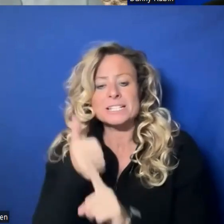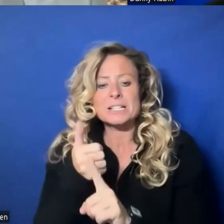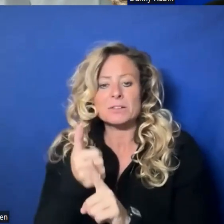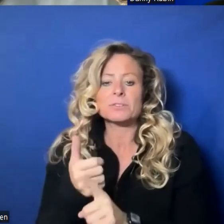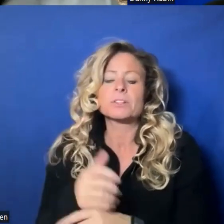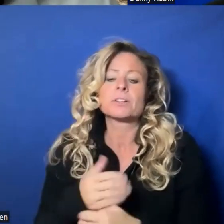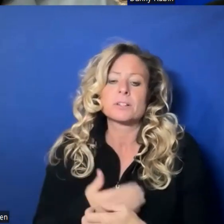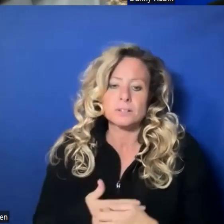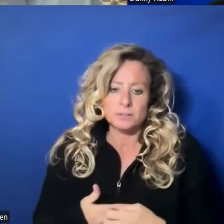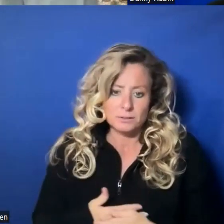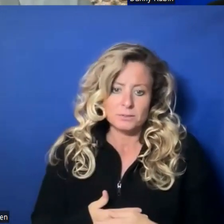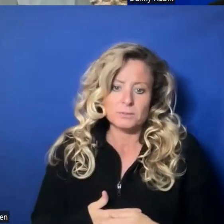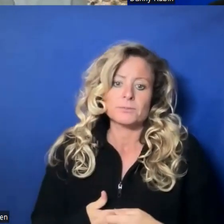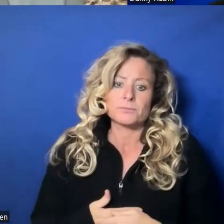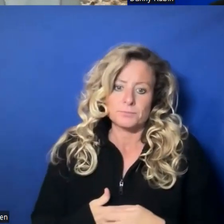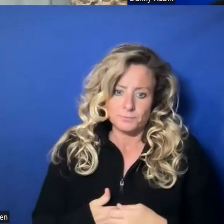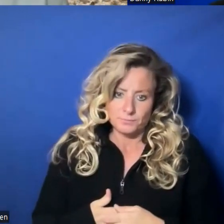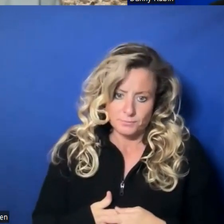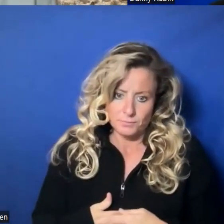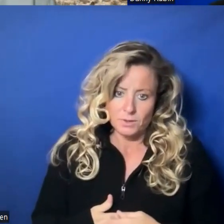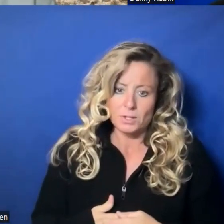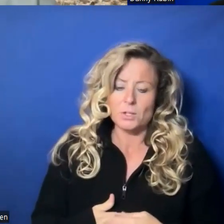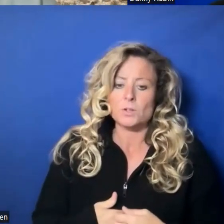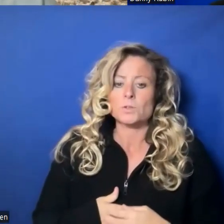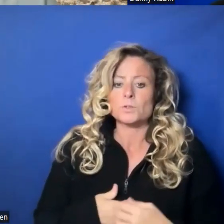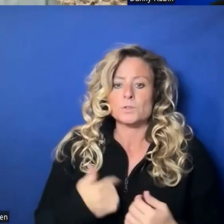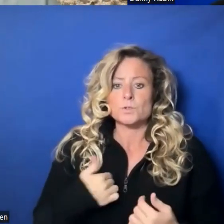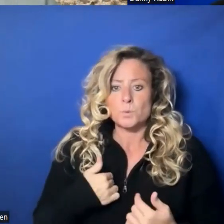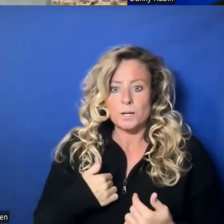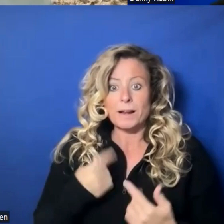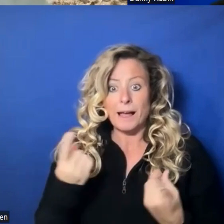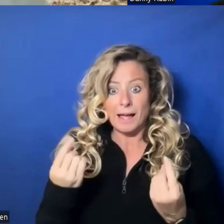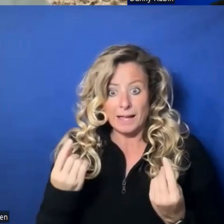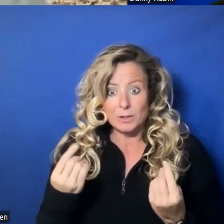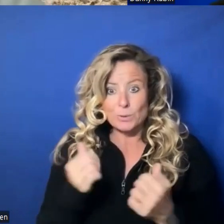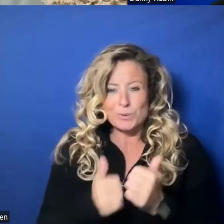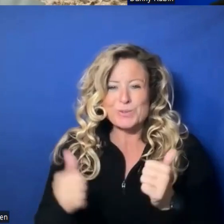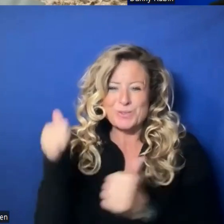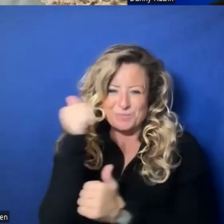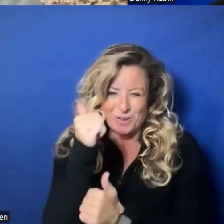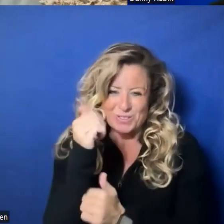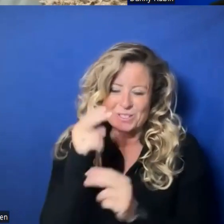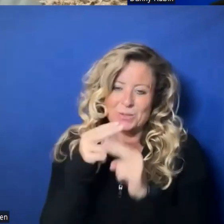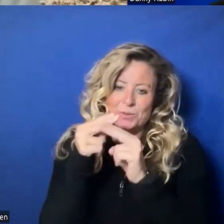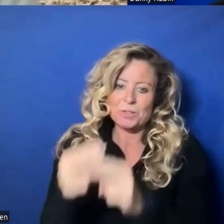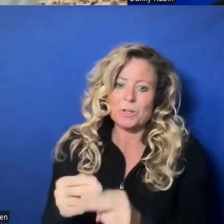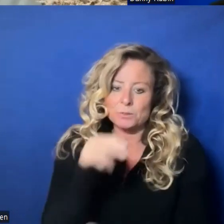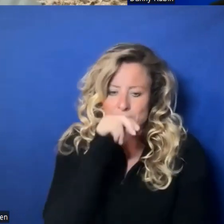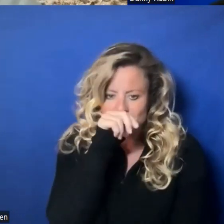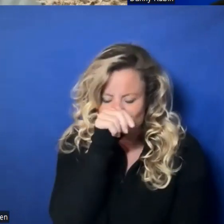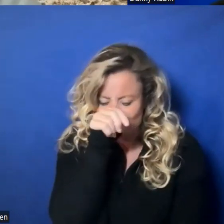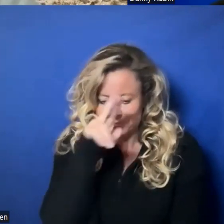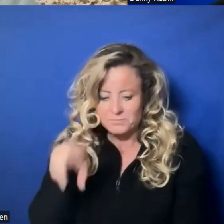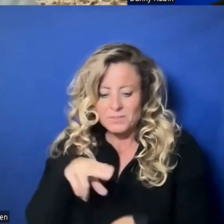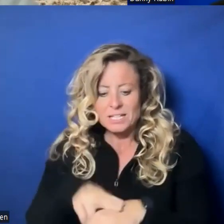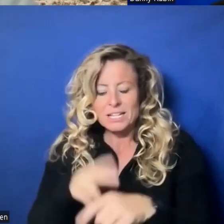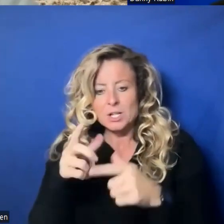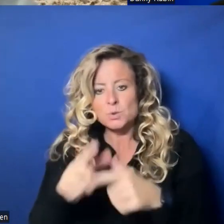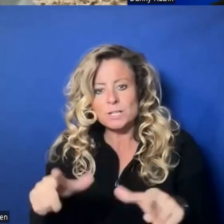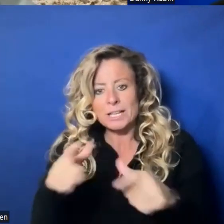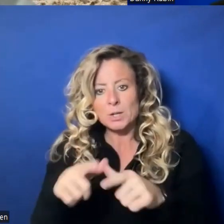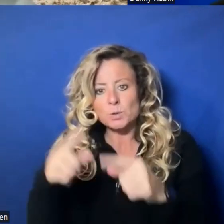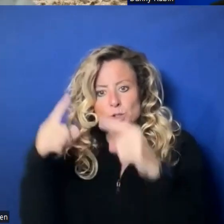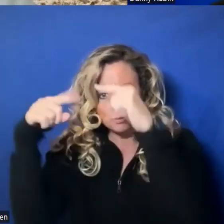So as you understand, what I'm doing is mostly what we call natural language processing, which